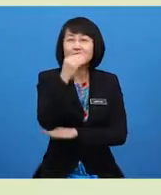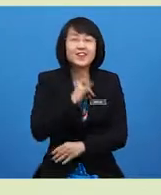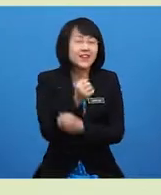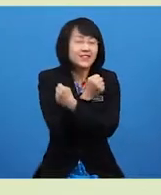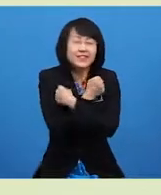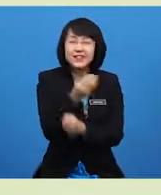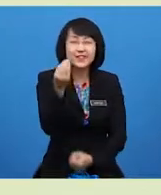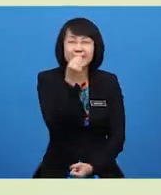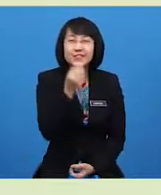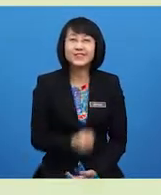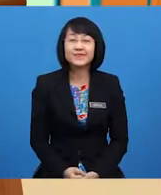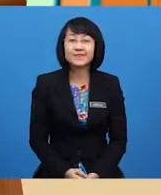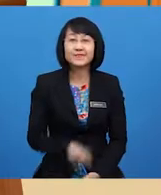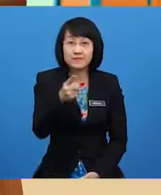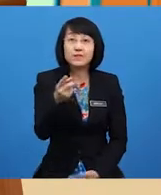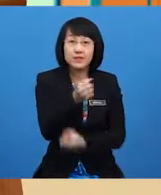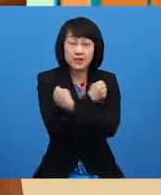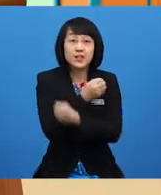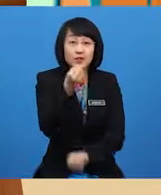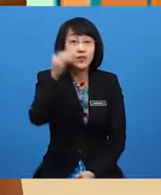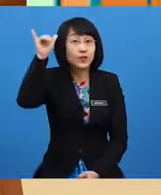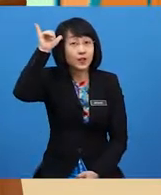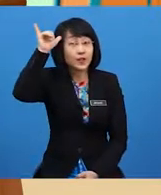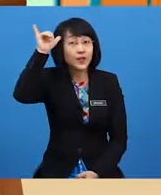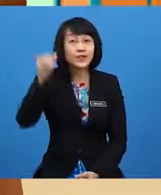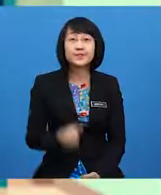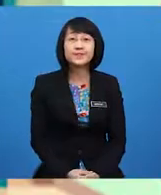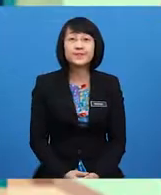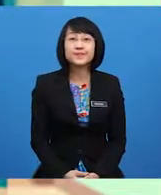Food. I love food. Do you love food, Yolo?